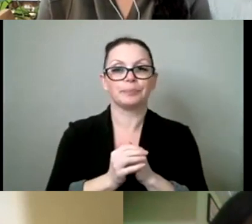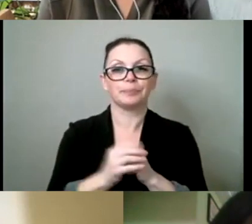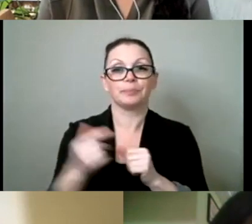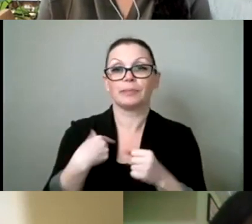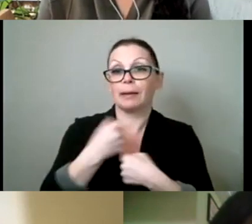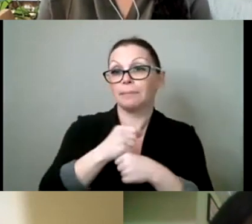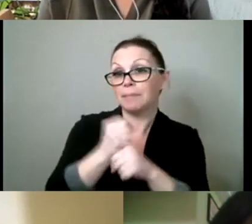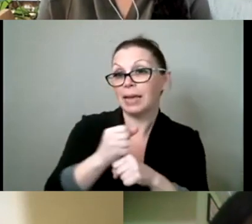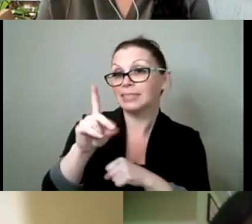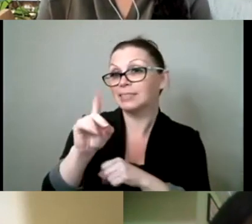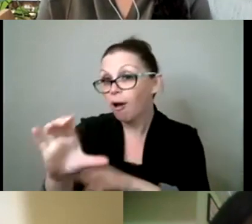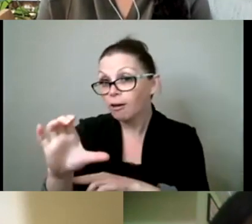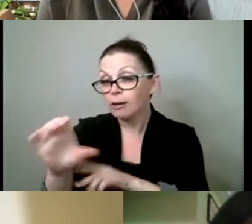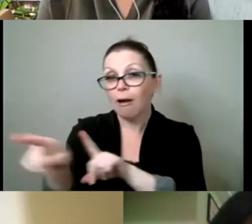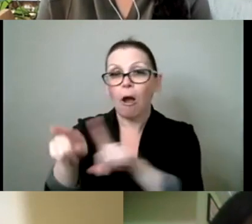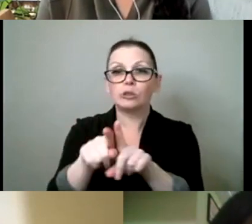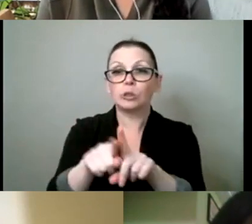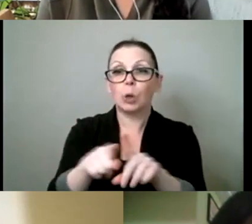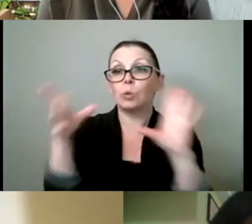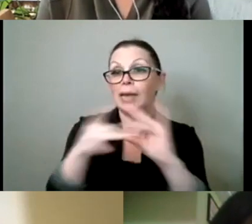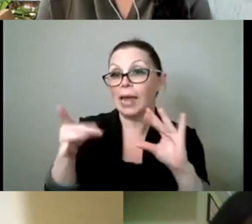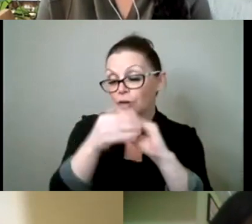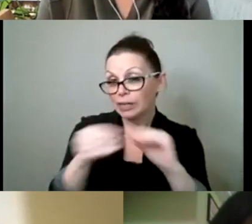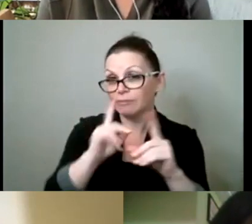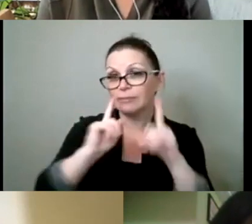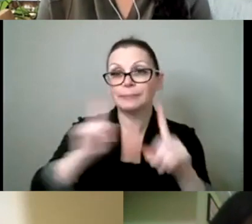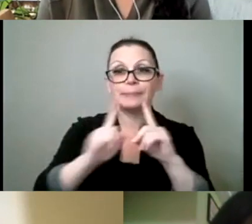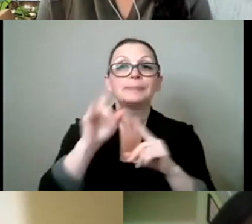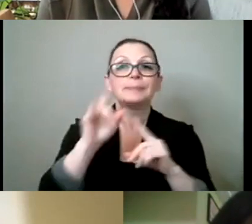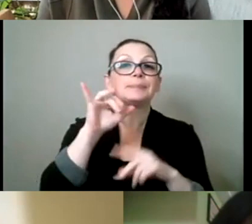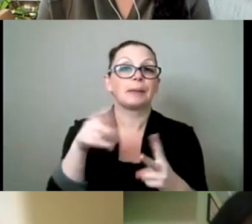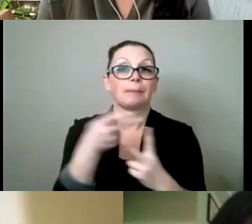create documentaries and narratives that